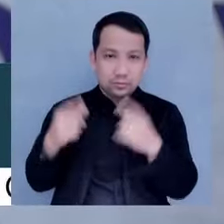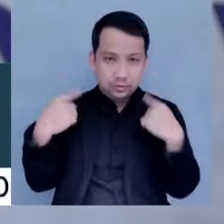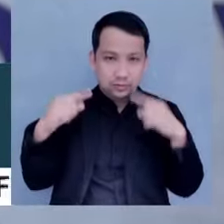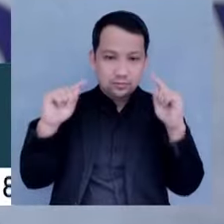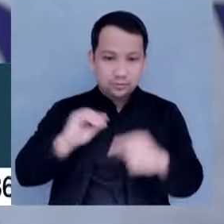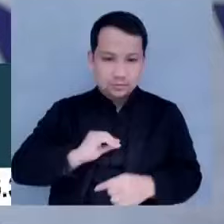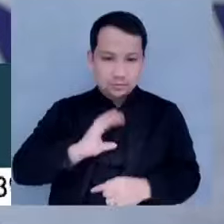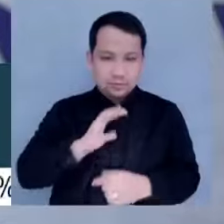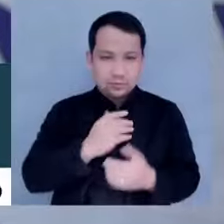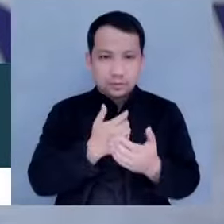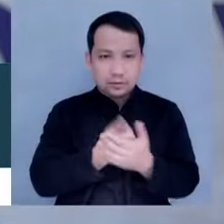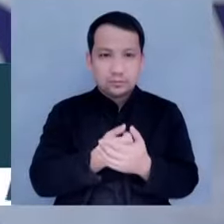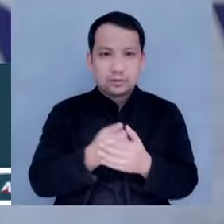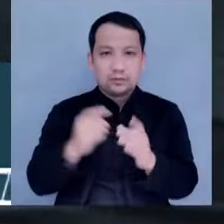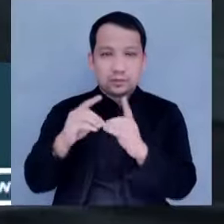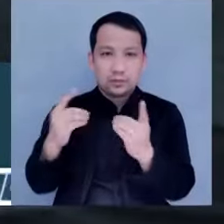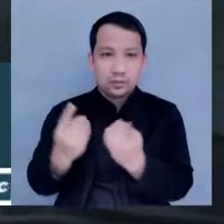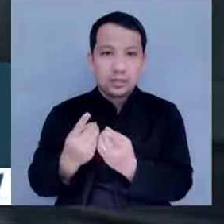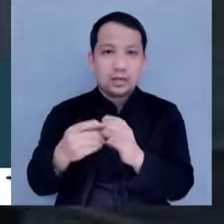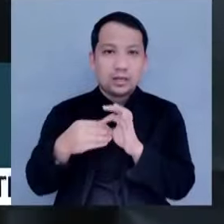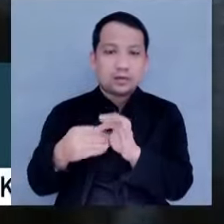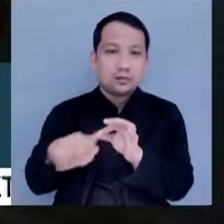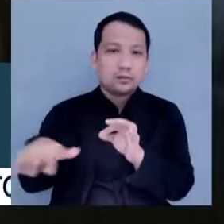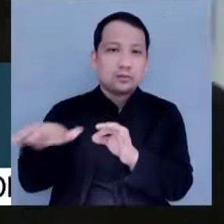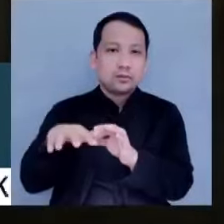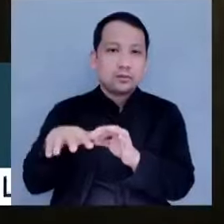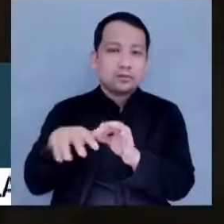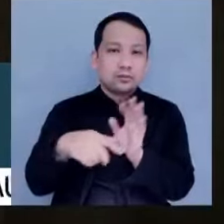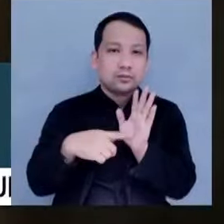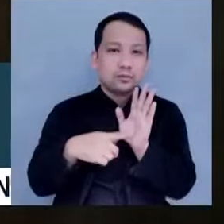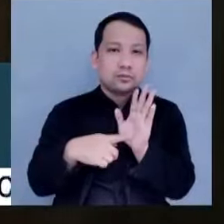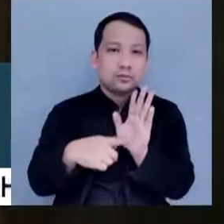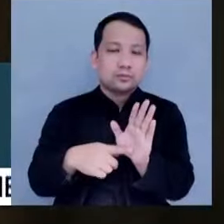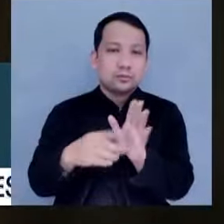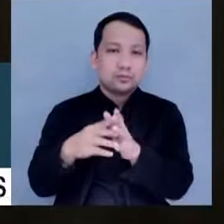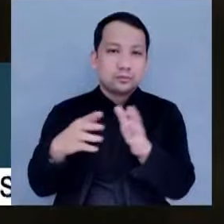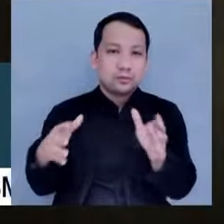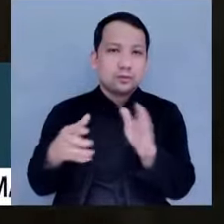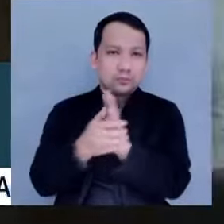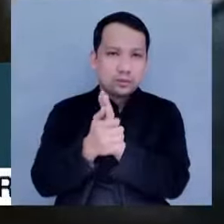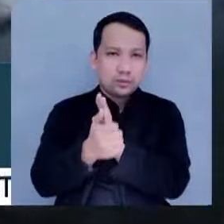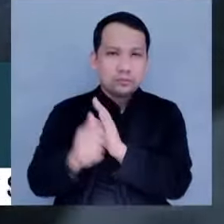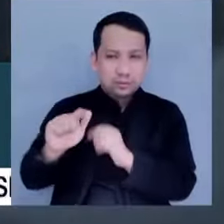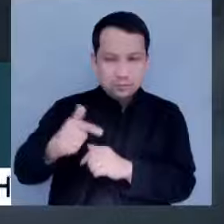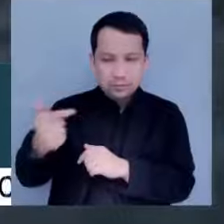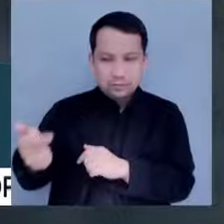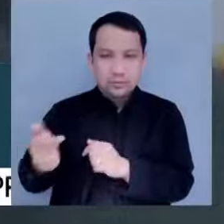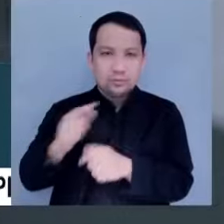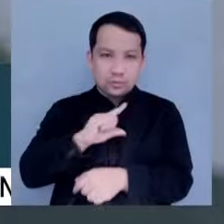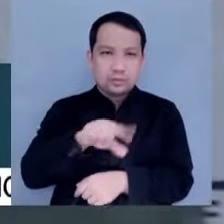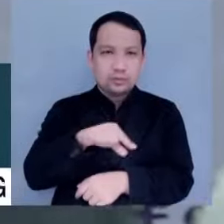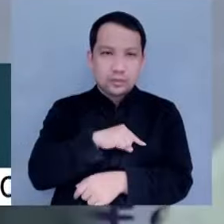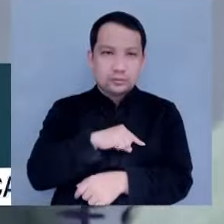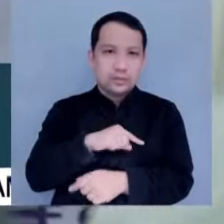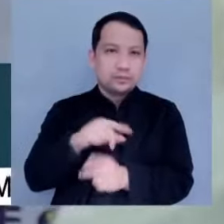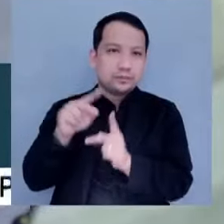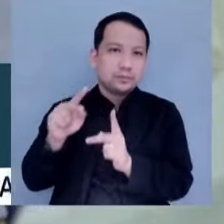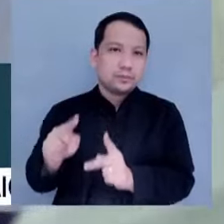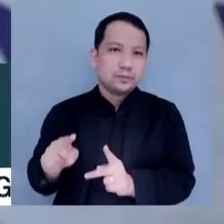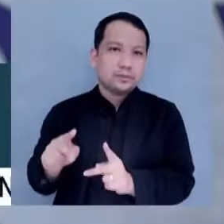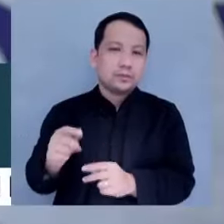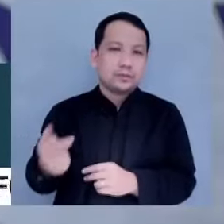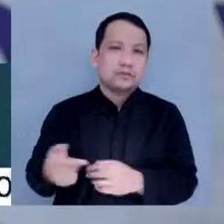leaving the department in the hands of, quote, a very, very capable and qualified person.